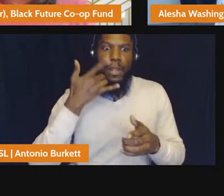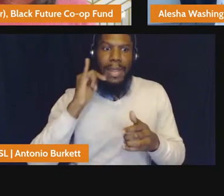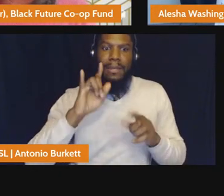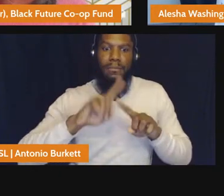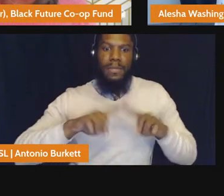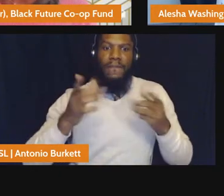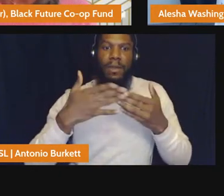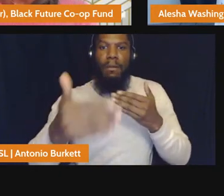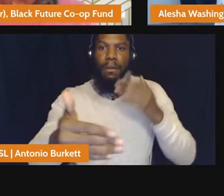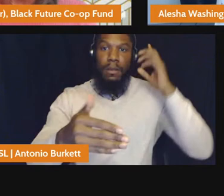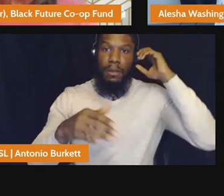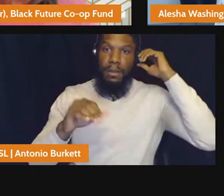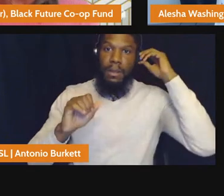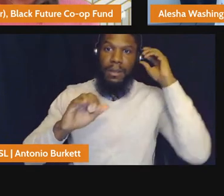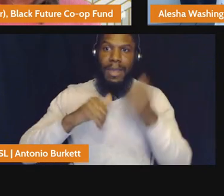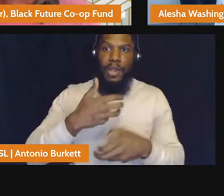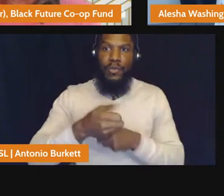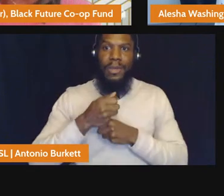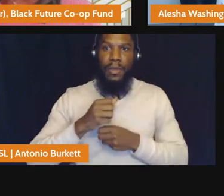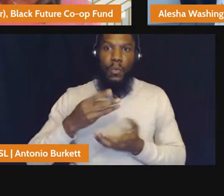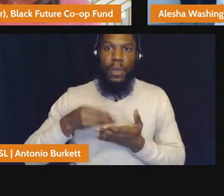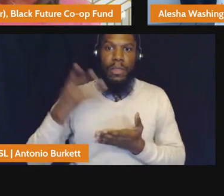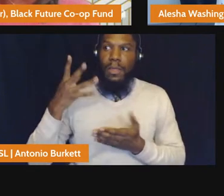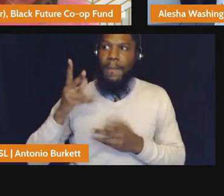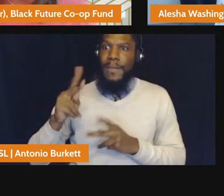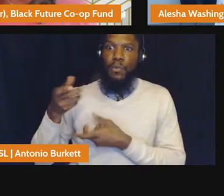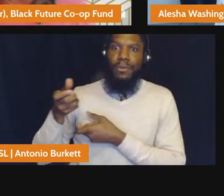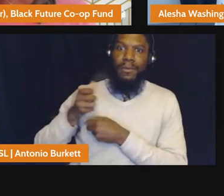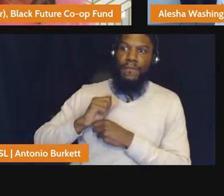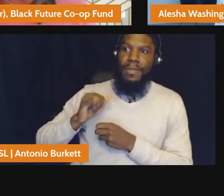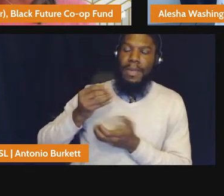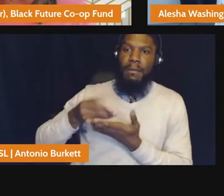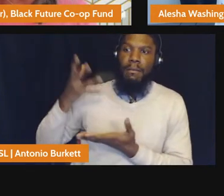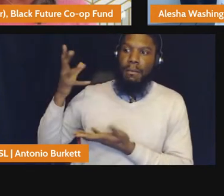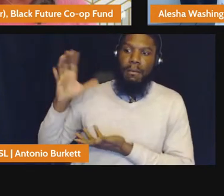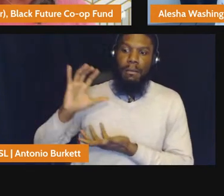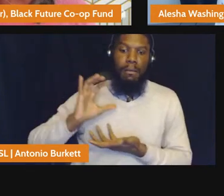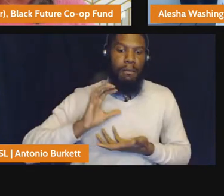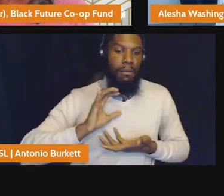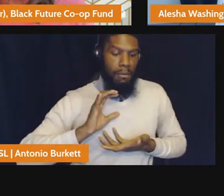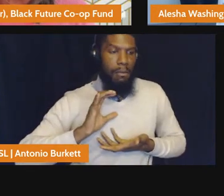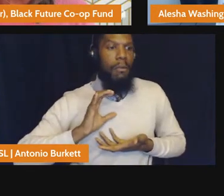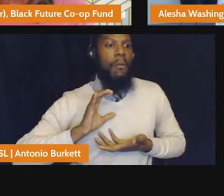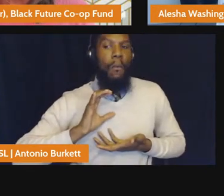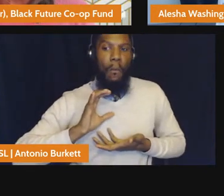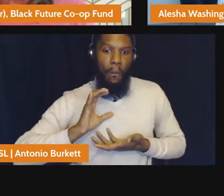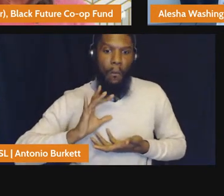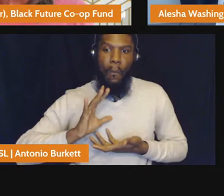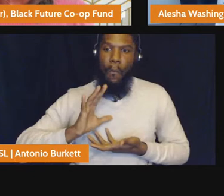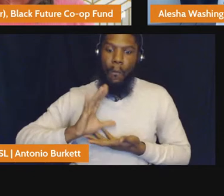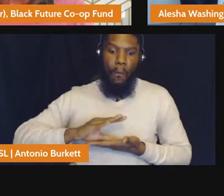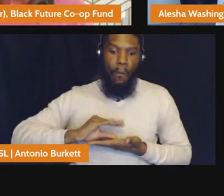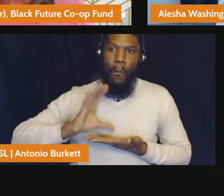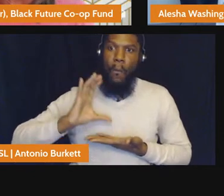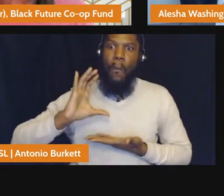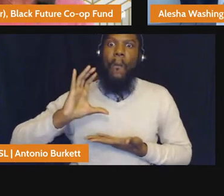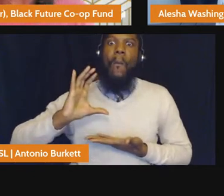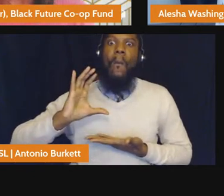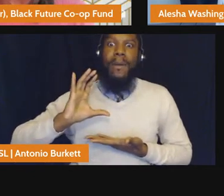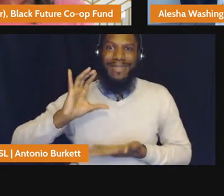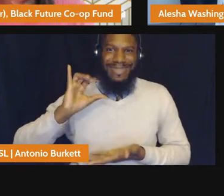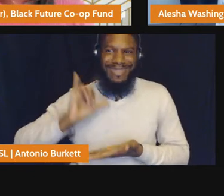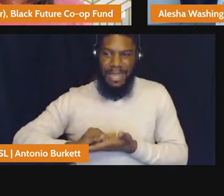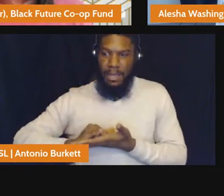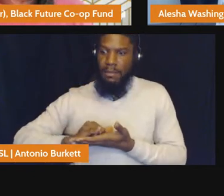get wealth, people give it to you. And that is one of the things that's how most of the wealth in this country that's how most wealthy people exist now,